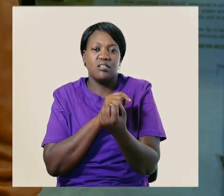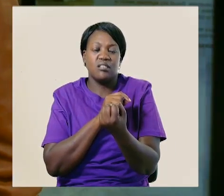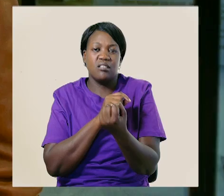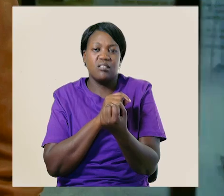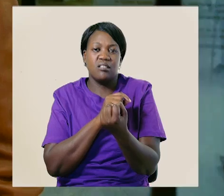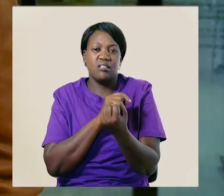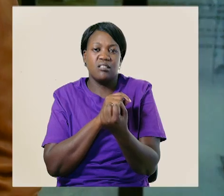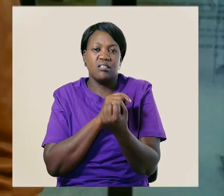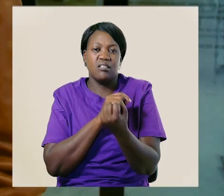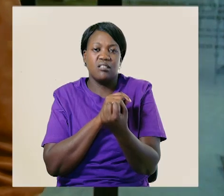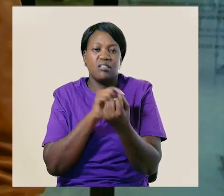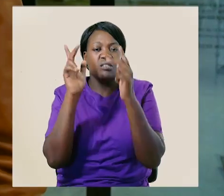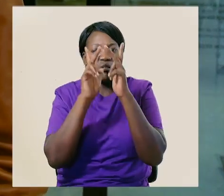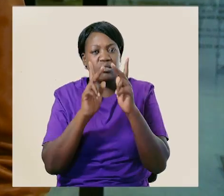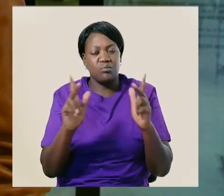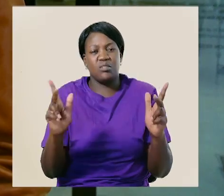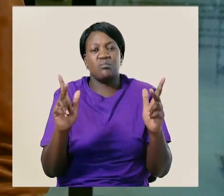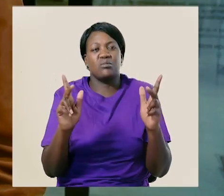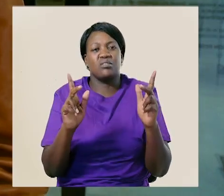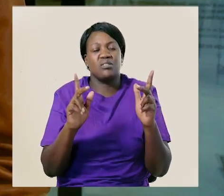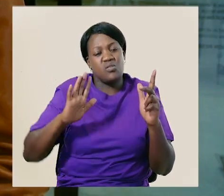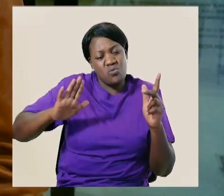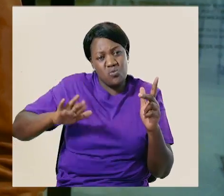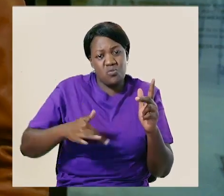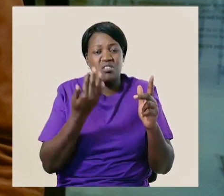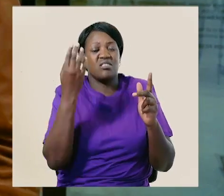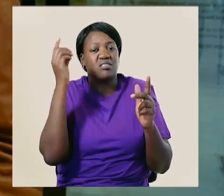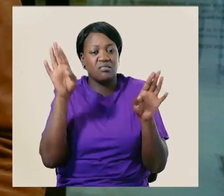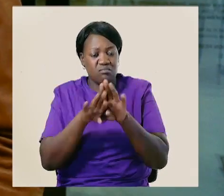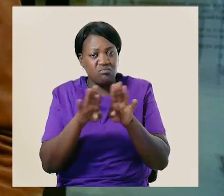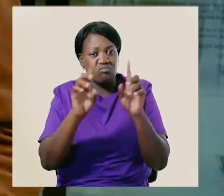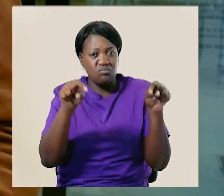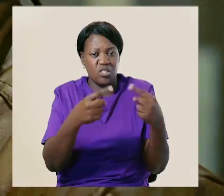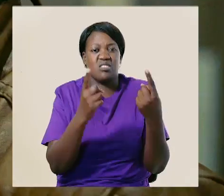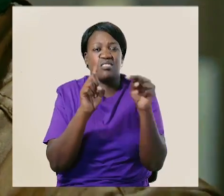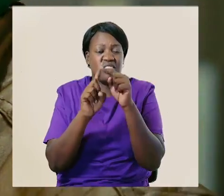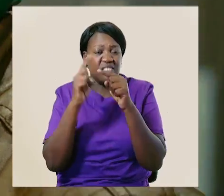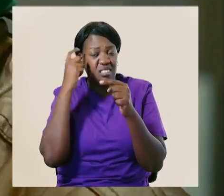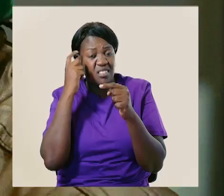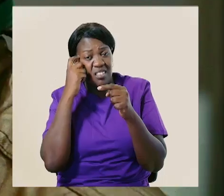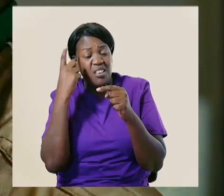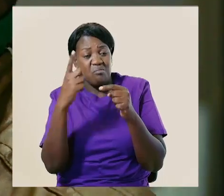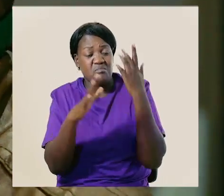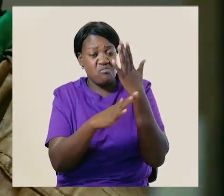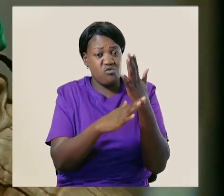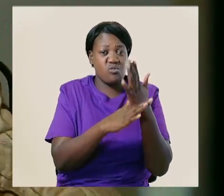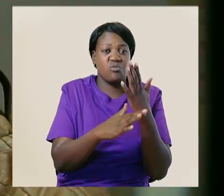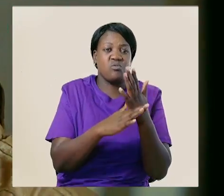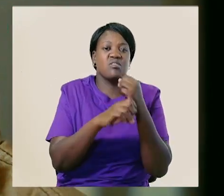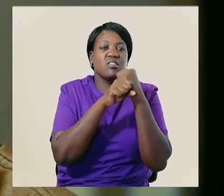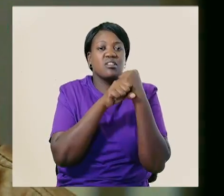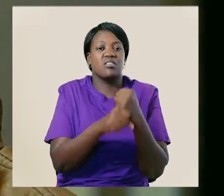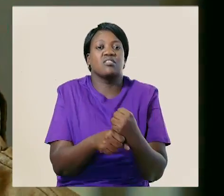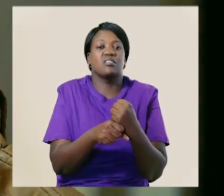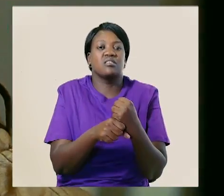talented and people that are willing to do things and positive-minded people in Namibia, but then they just don't know how to come out and they don't just have the